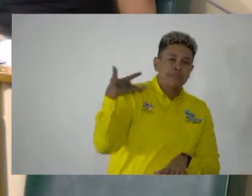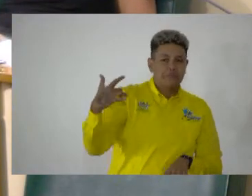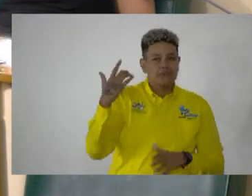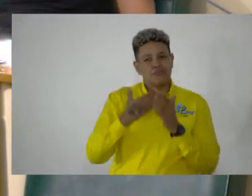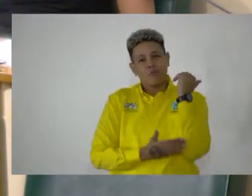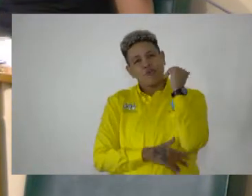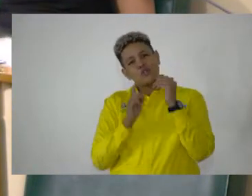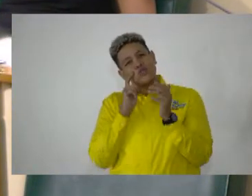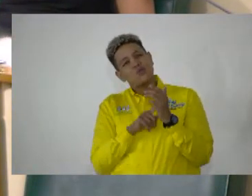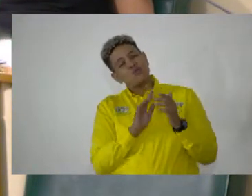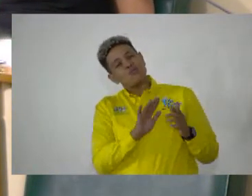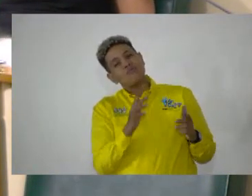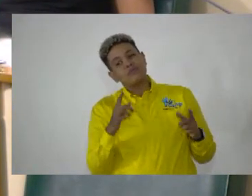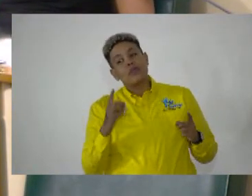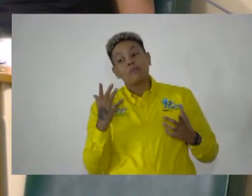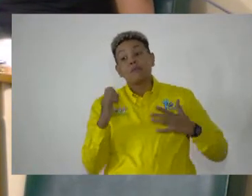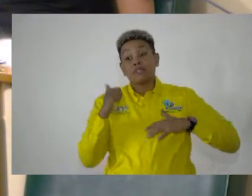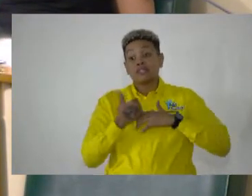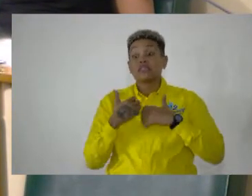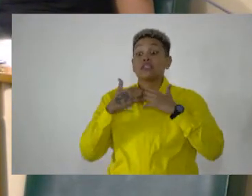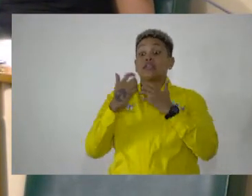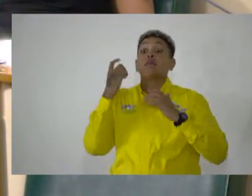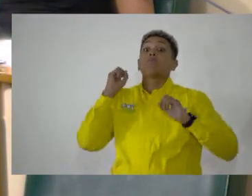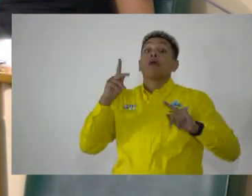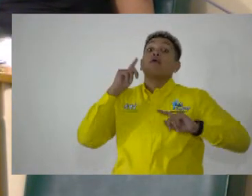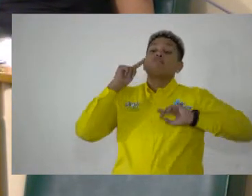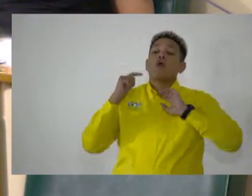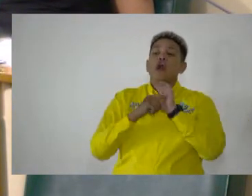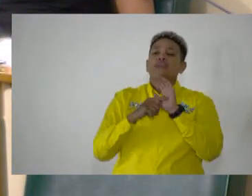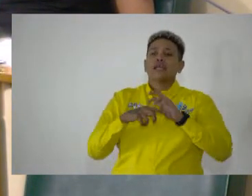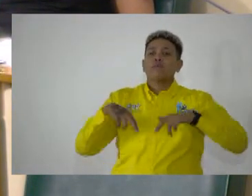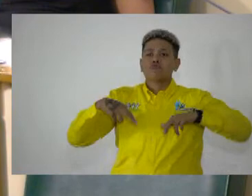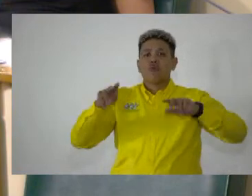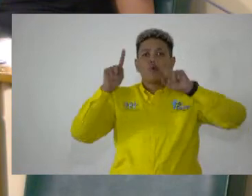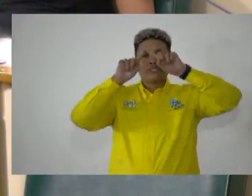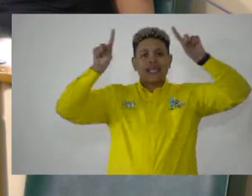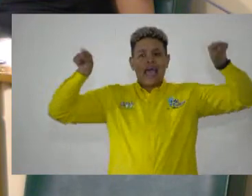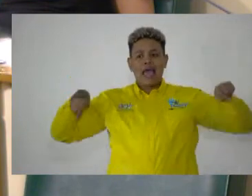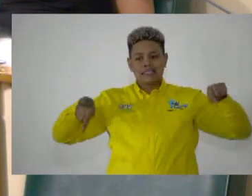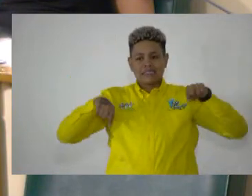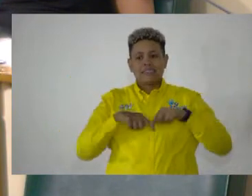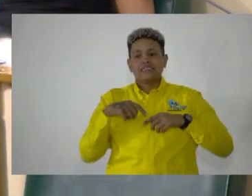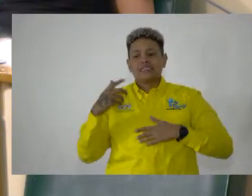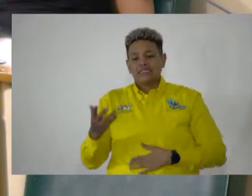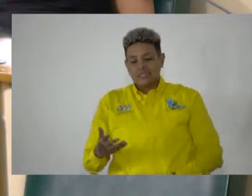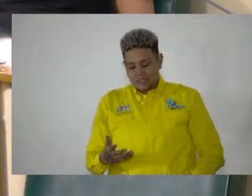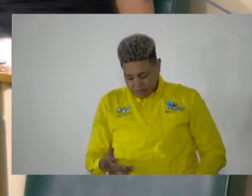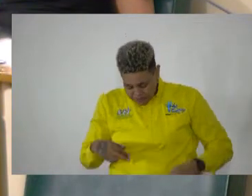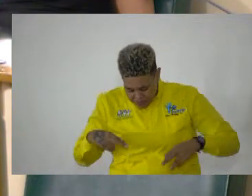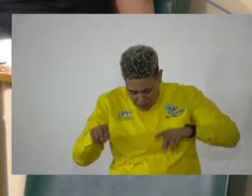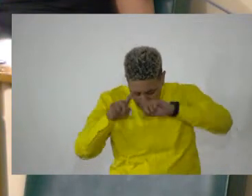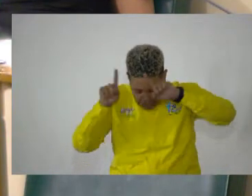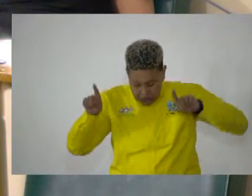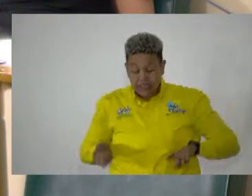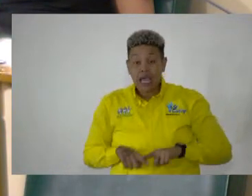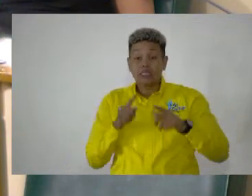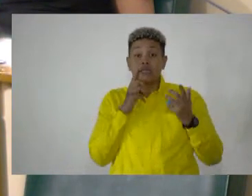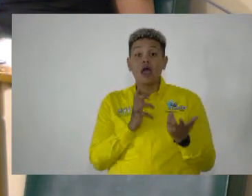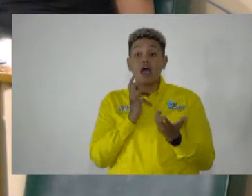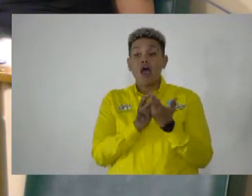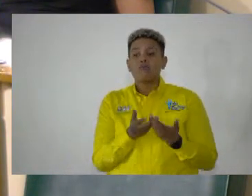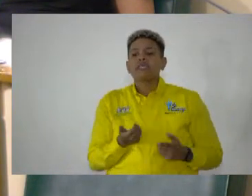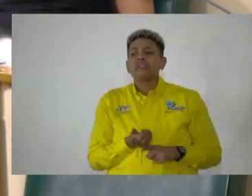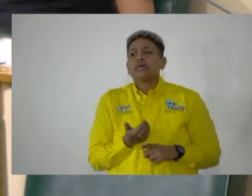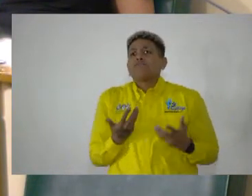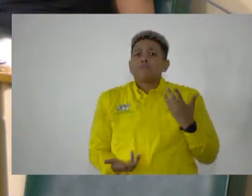may need to reinstall, for example, road signs. That is accommodated. There